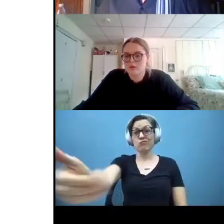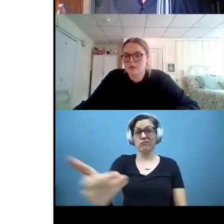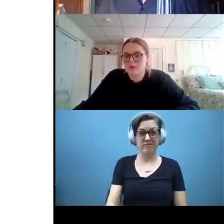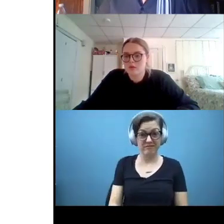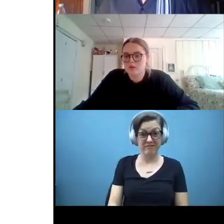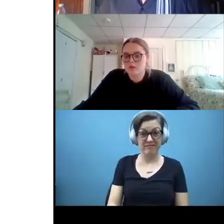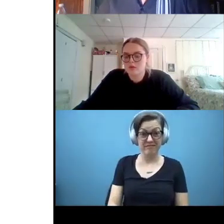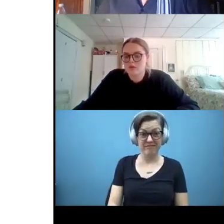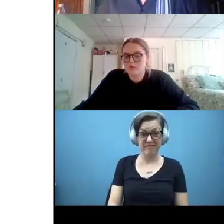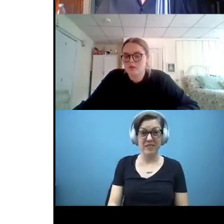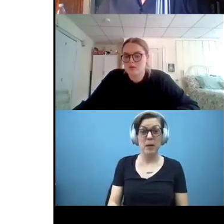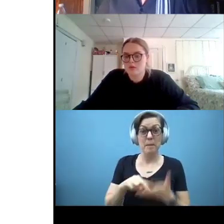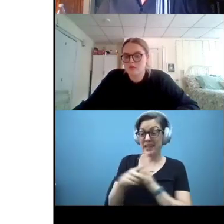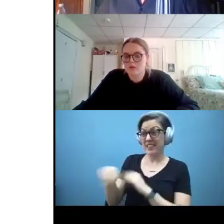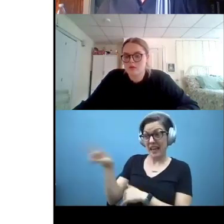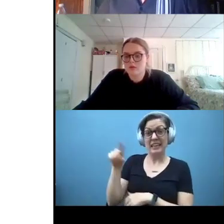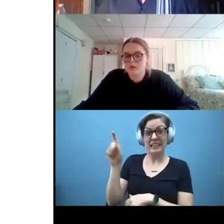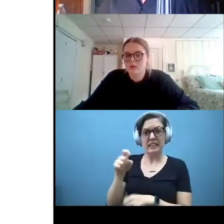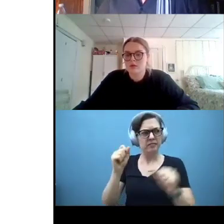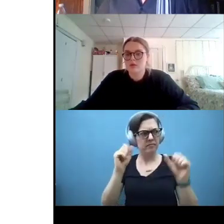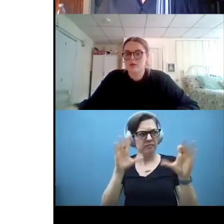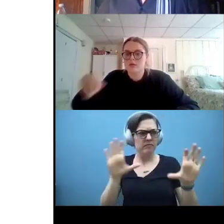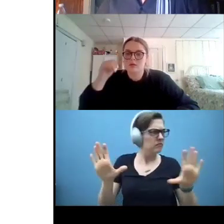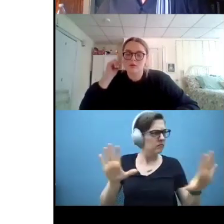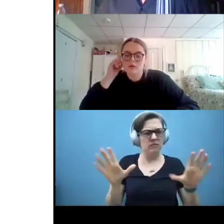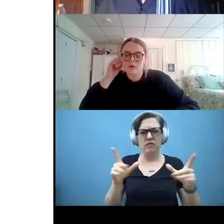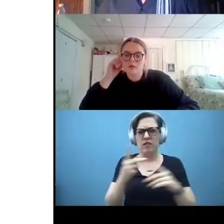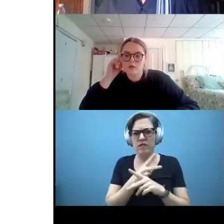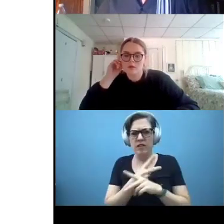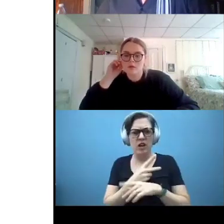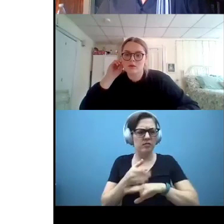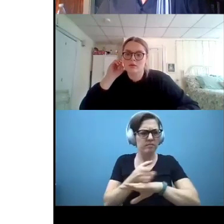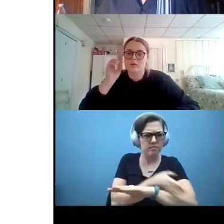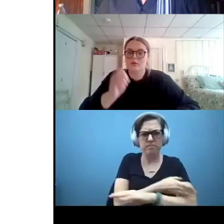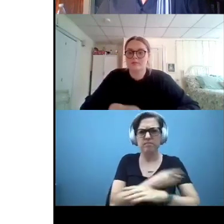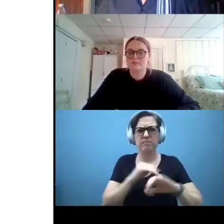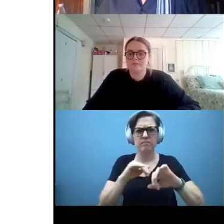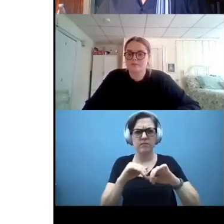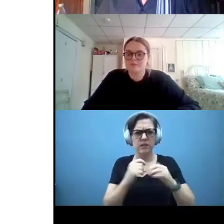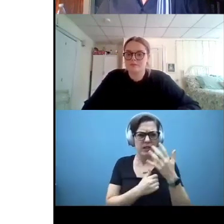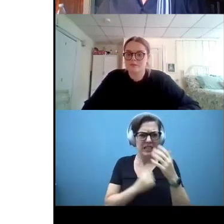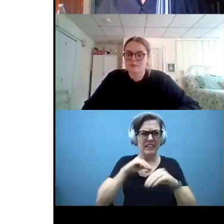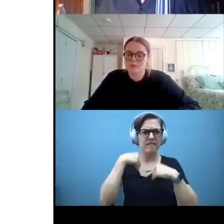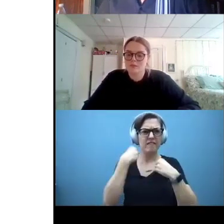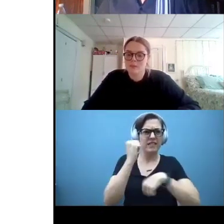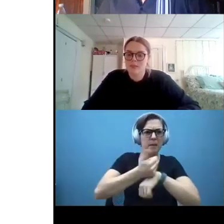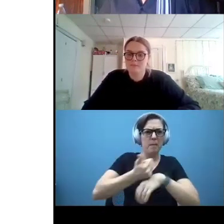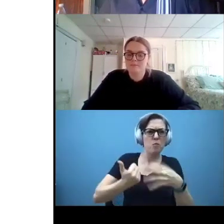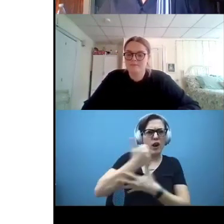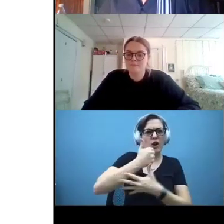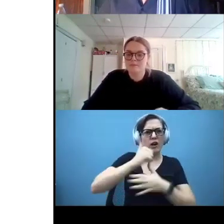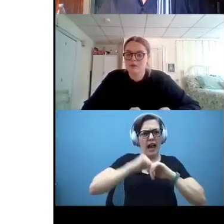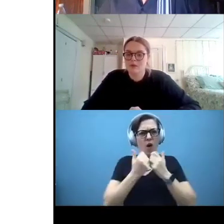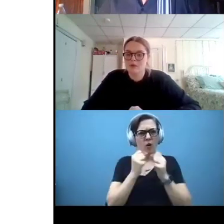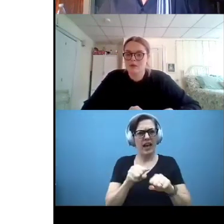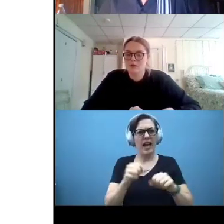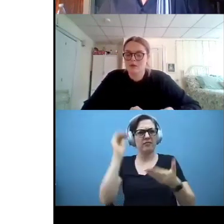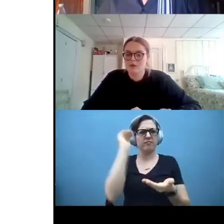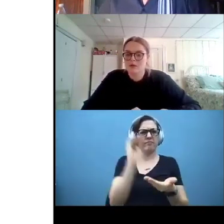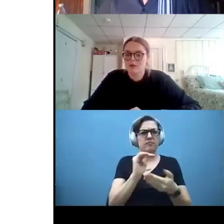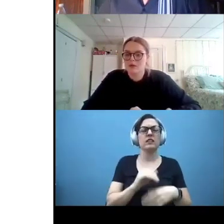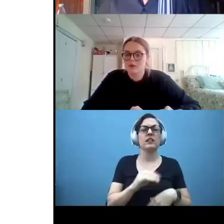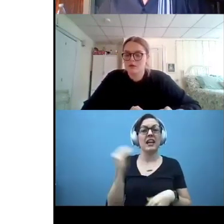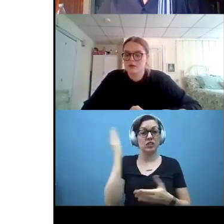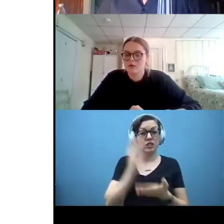work on it. We have to prioritize it, and we have to keep working to stop what I consider to be a